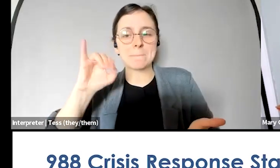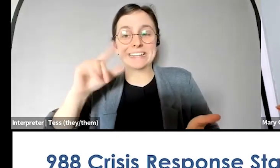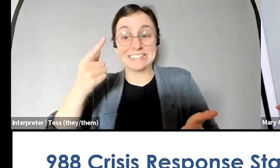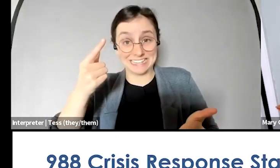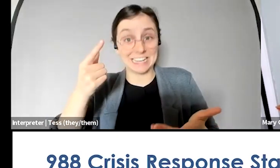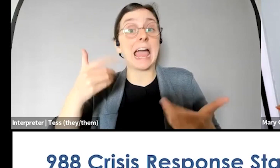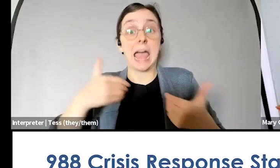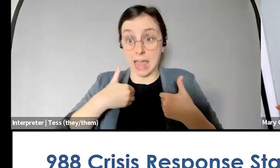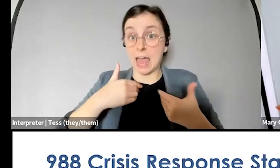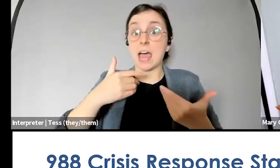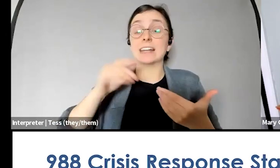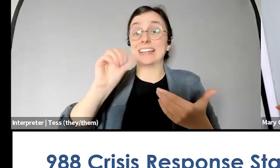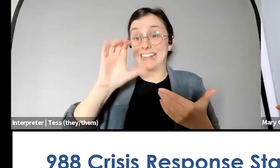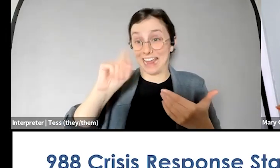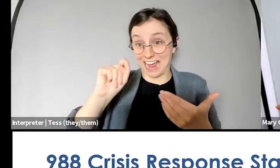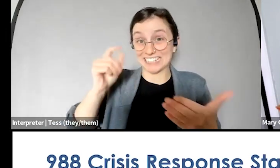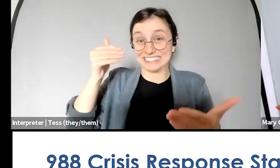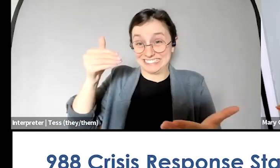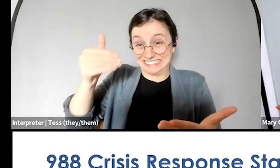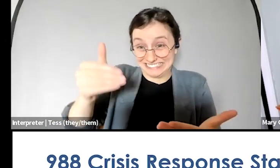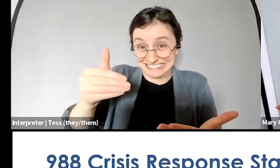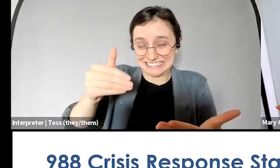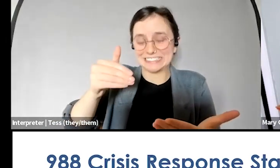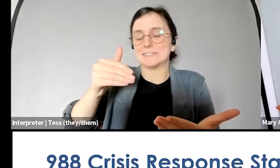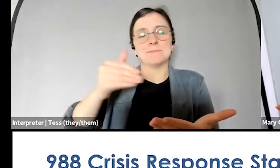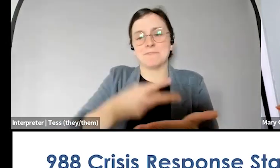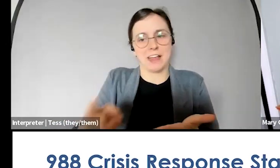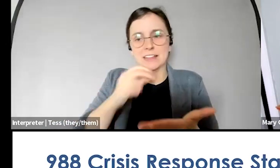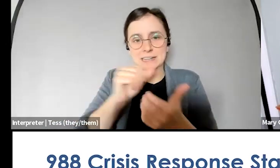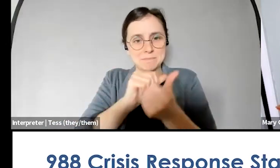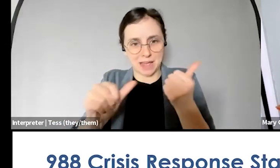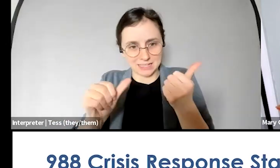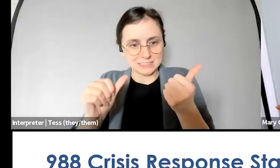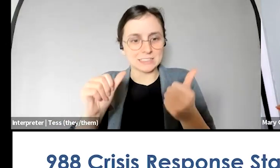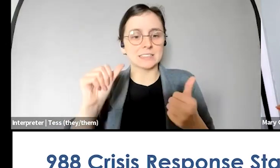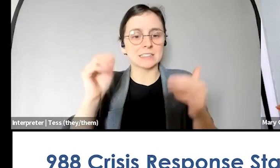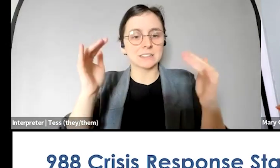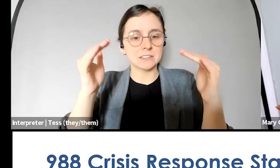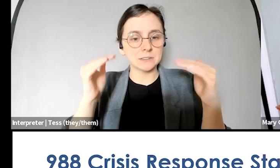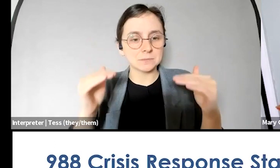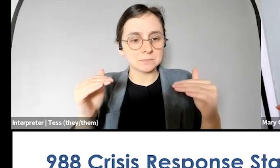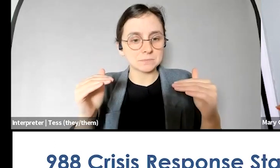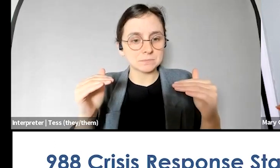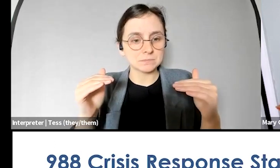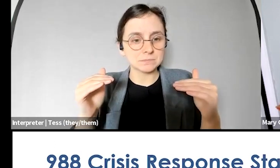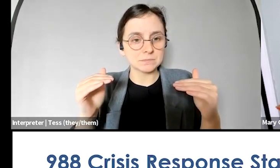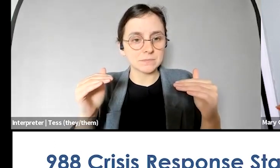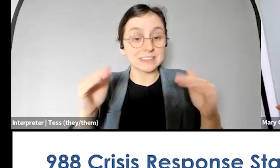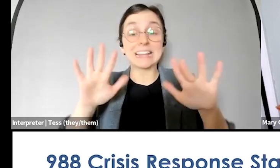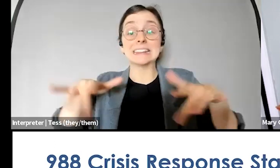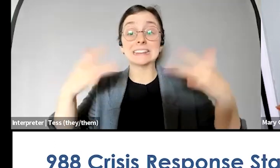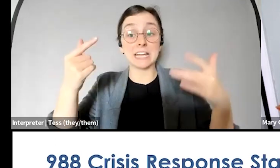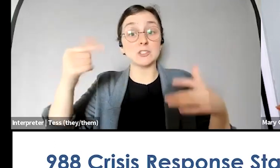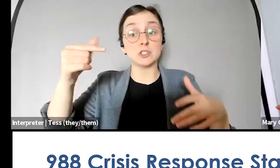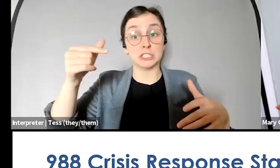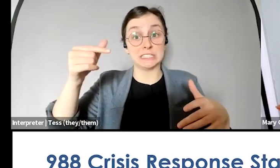light yellow there is pending currently comprehensive legislation. And the light green is